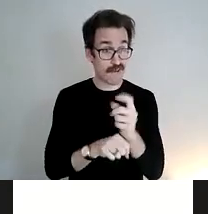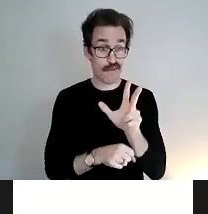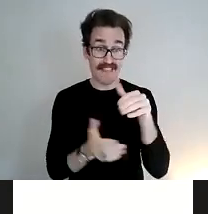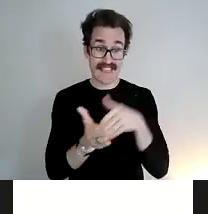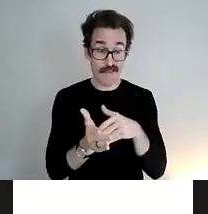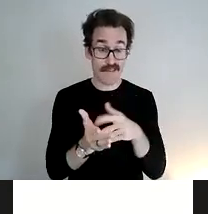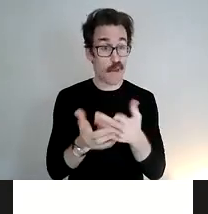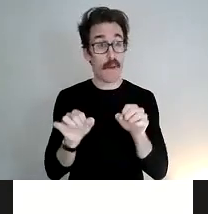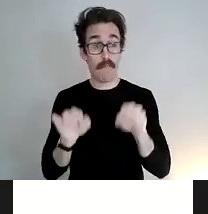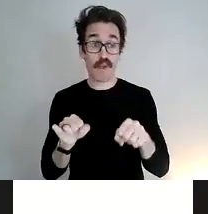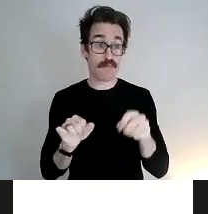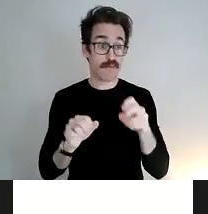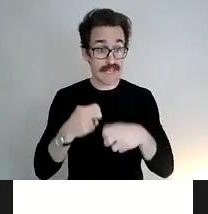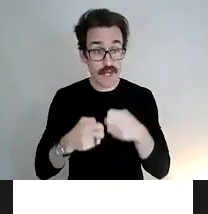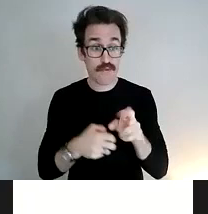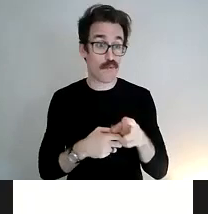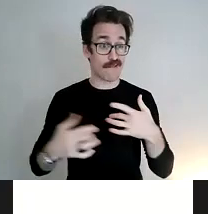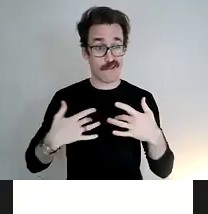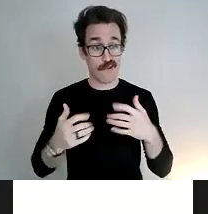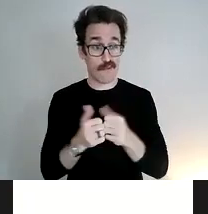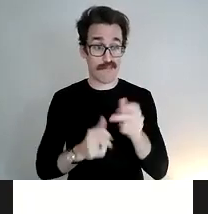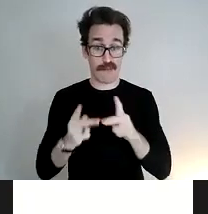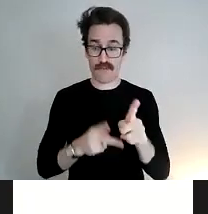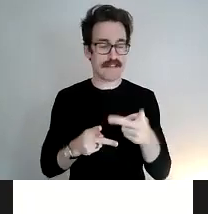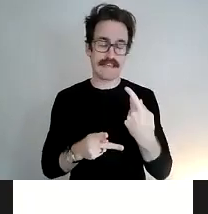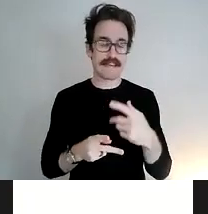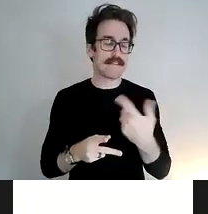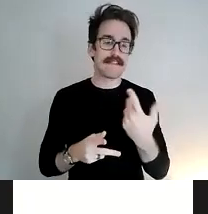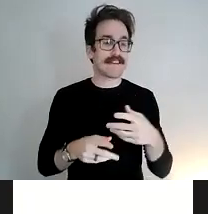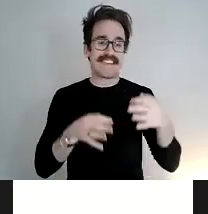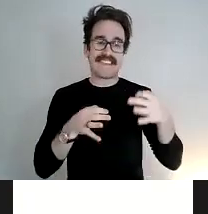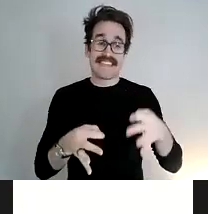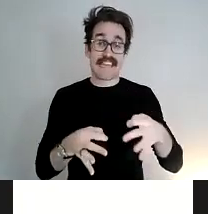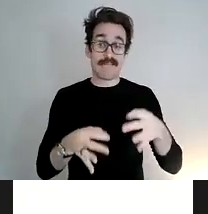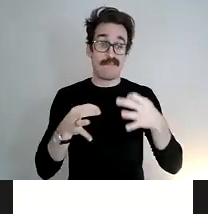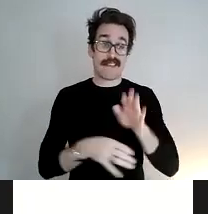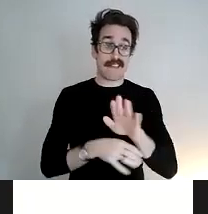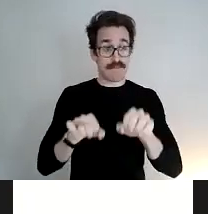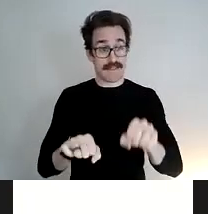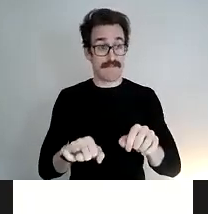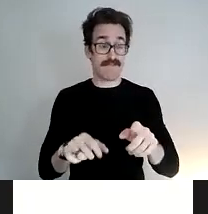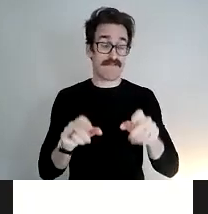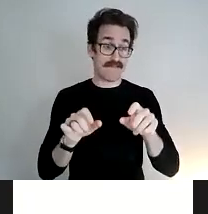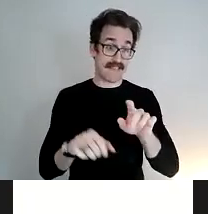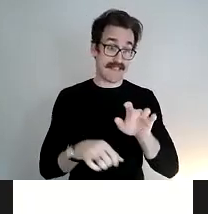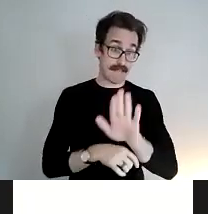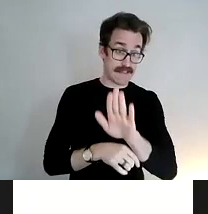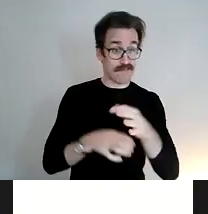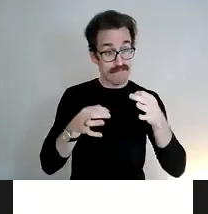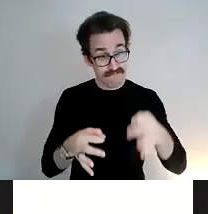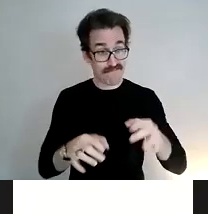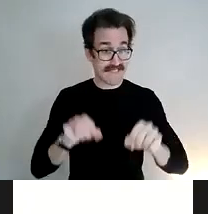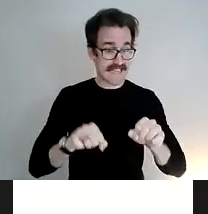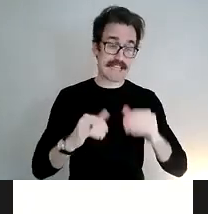about, concerns about incapable people every year, and 1,200 investigations, which includes investigations